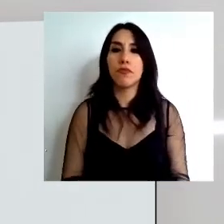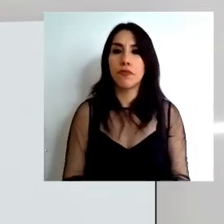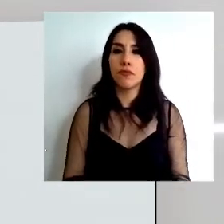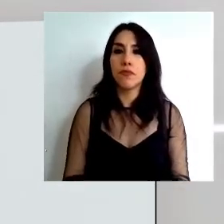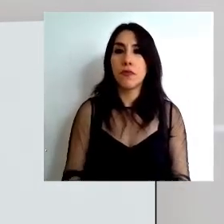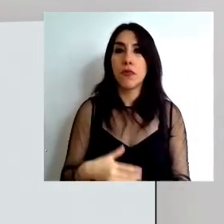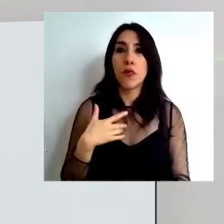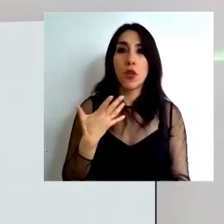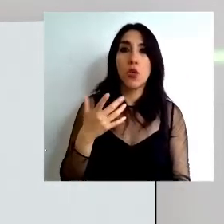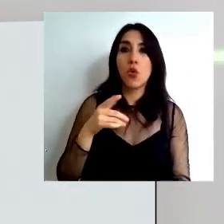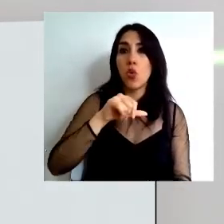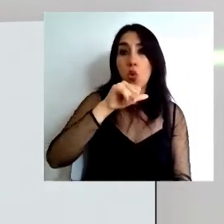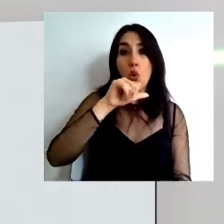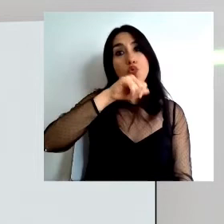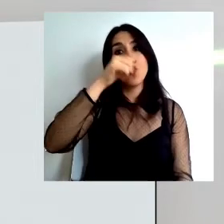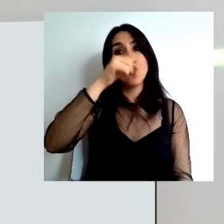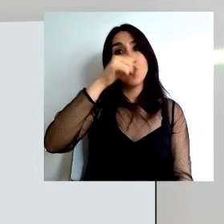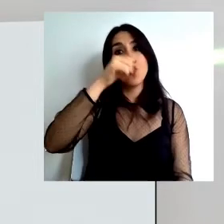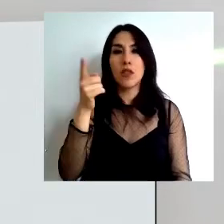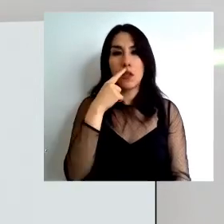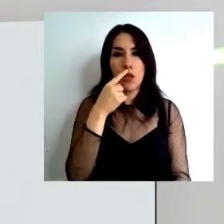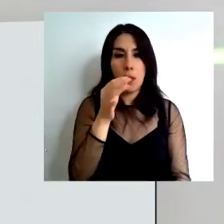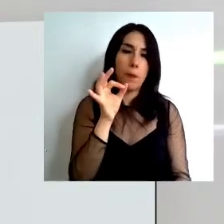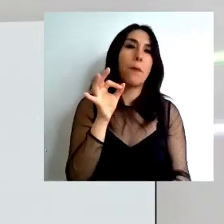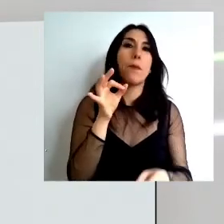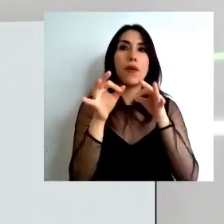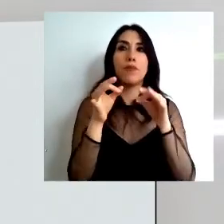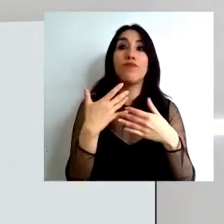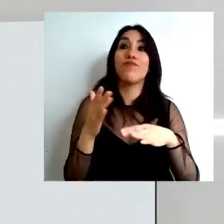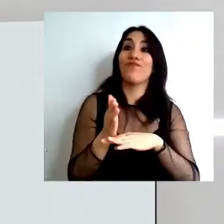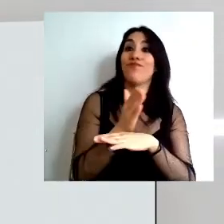presentation, I think I would add